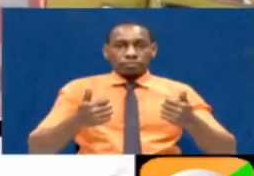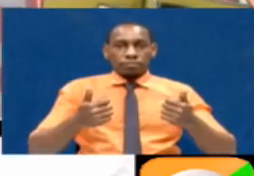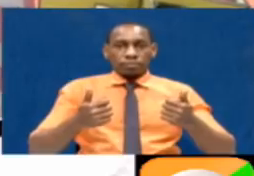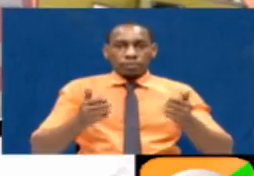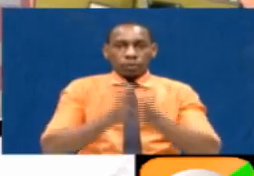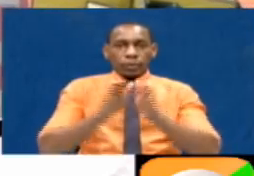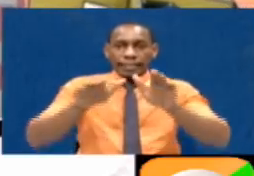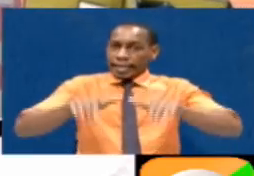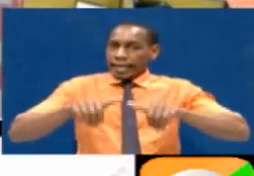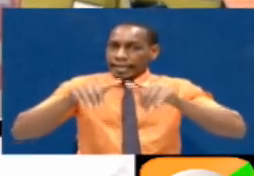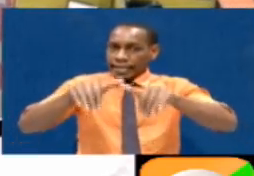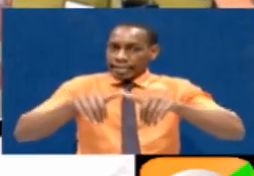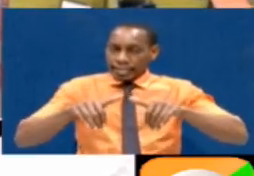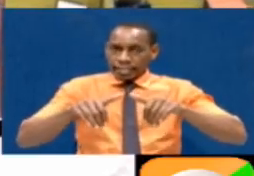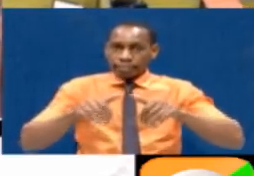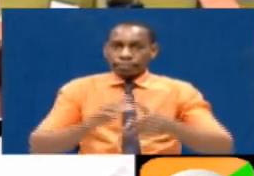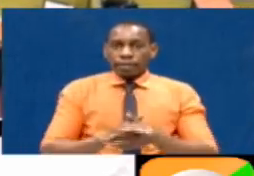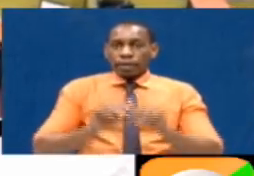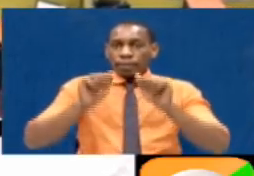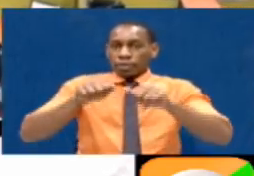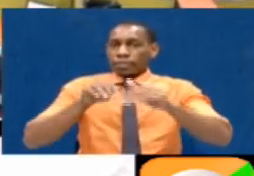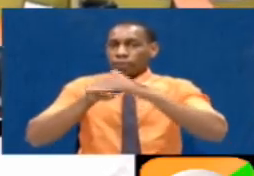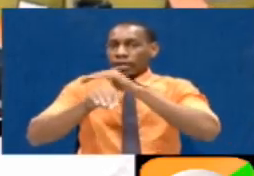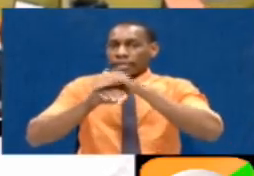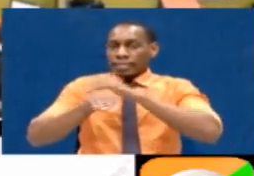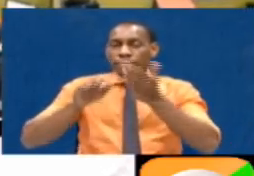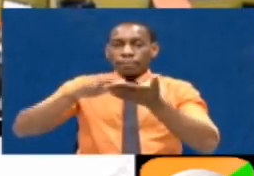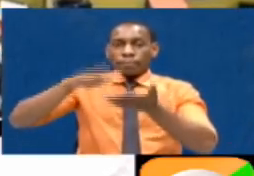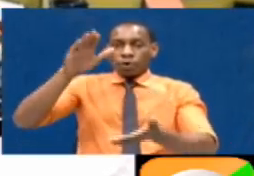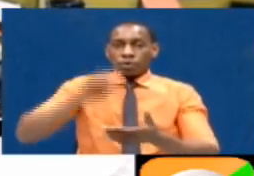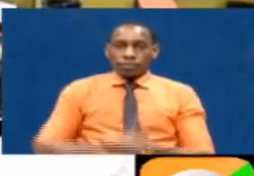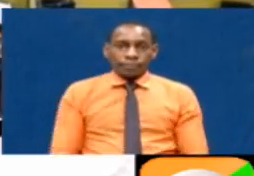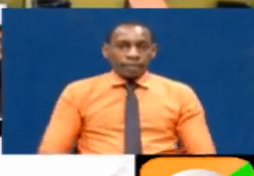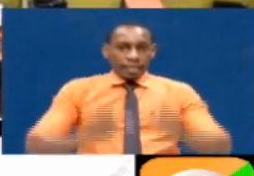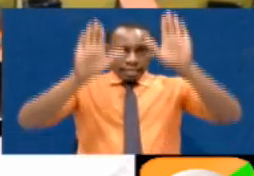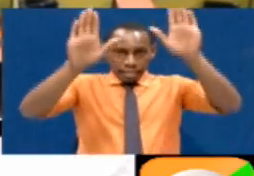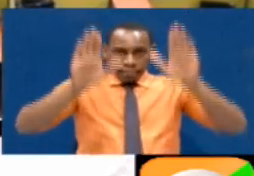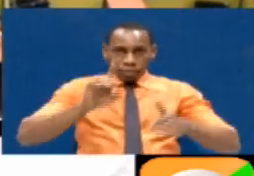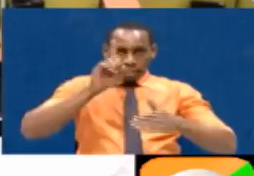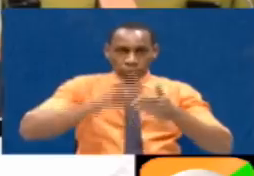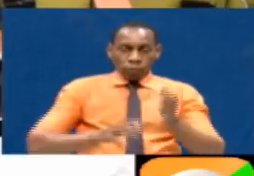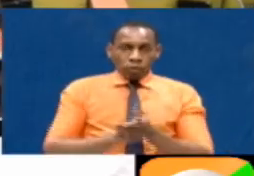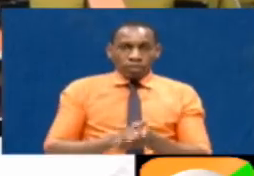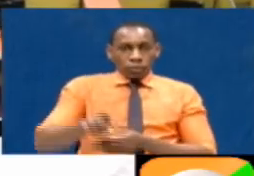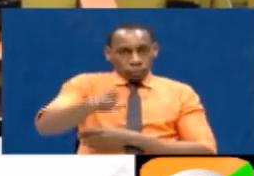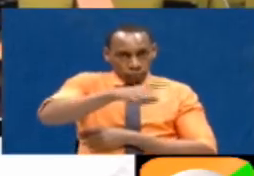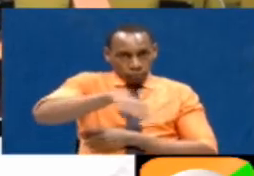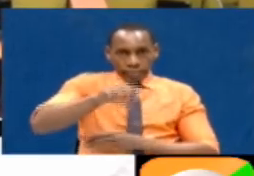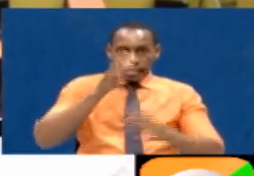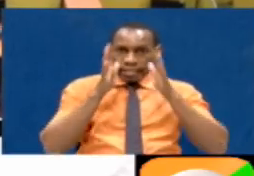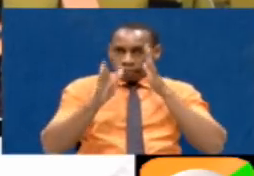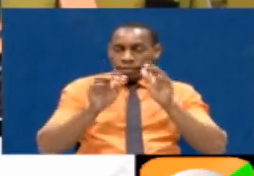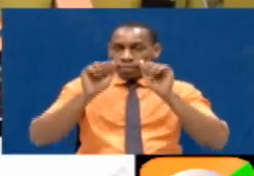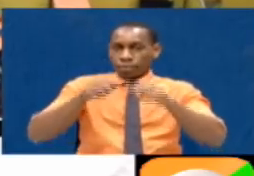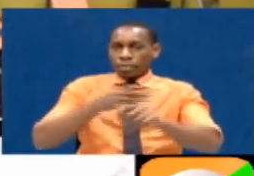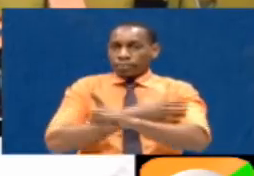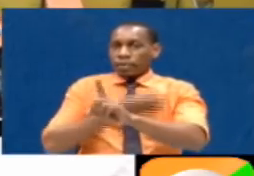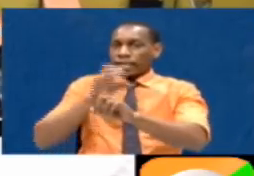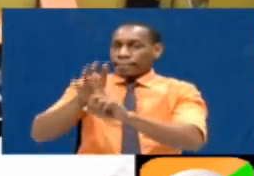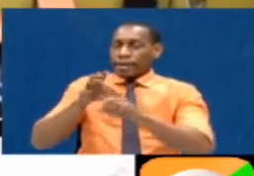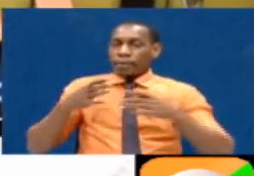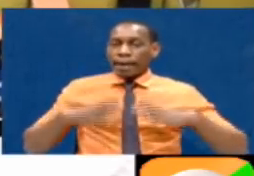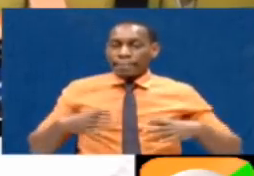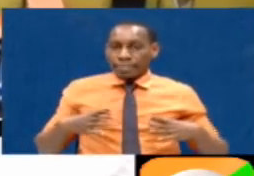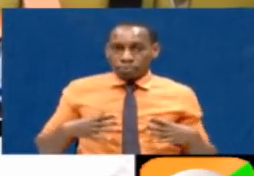and agriculture, as more accessible. The key is for us to innovate so that we empower